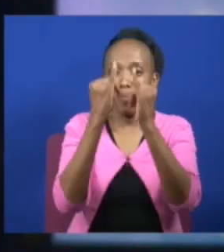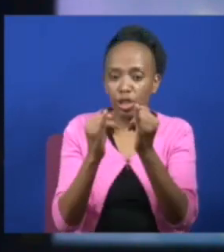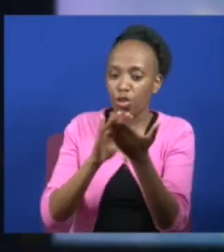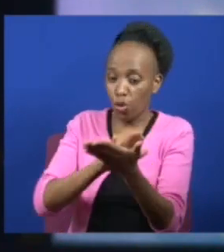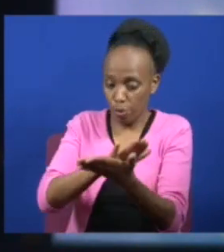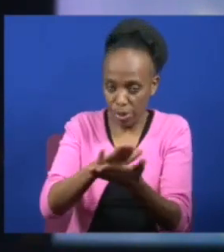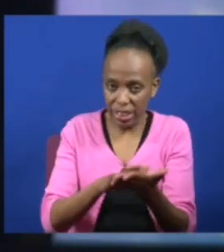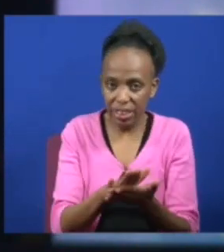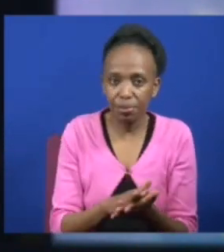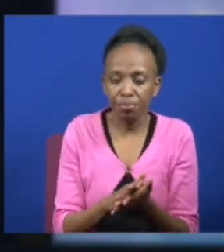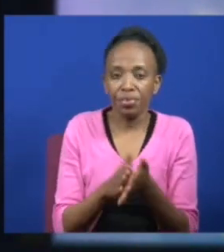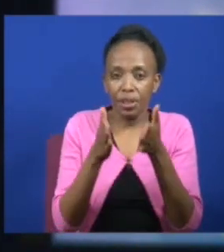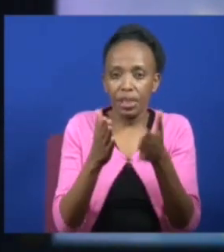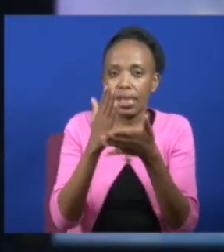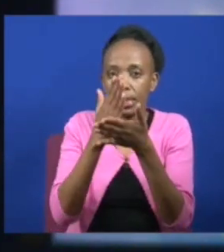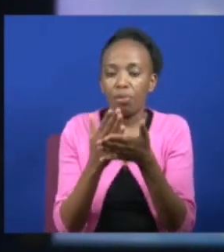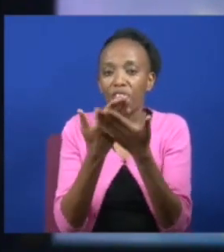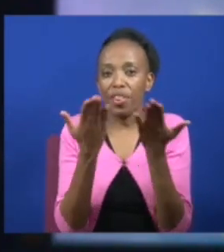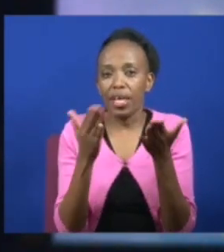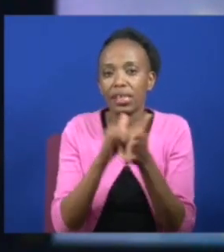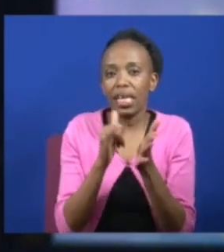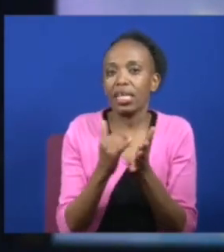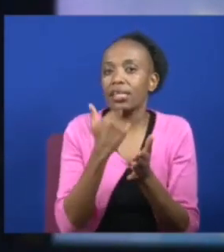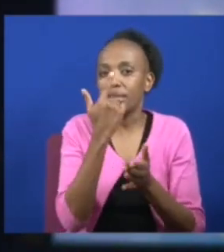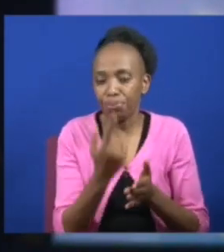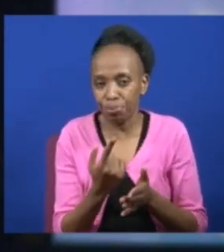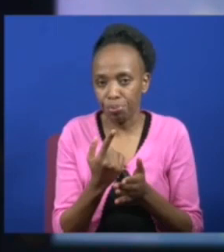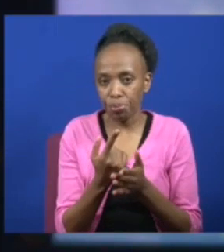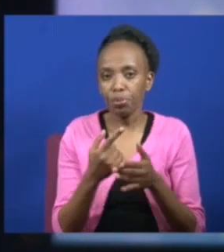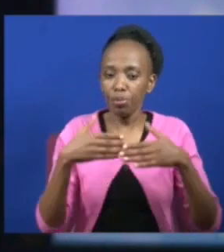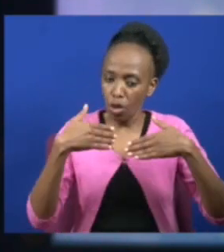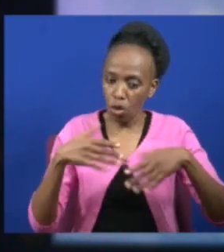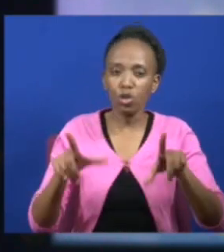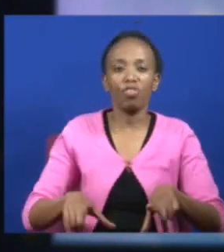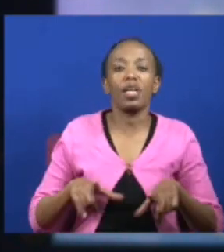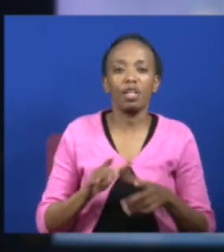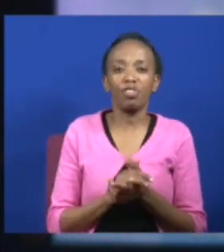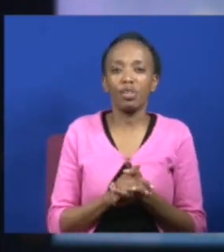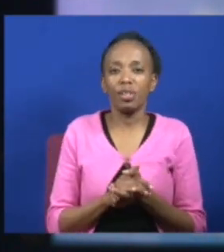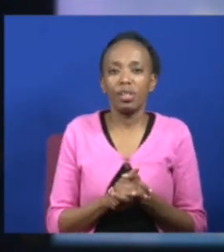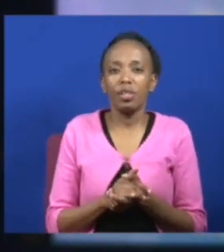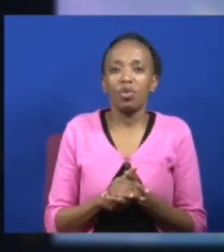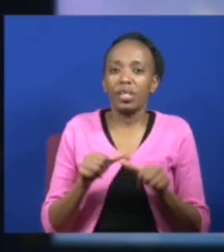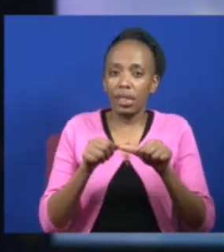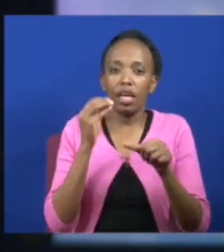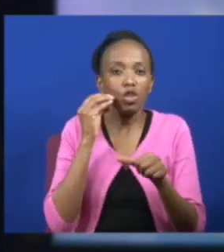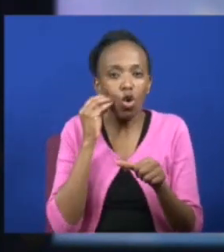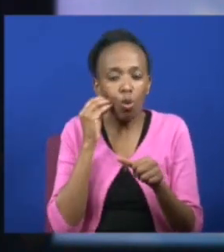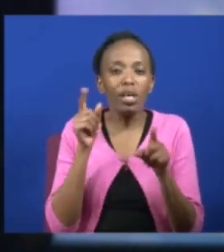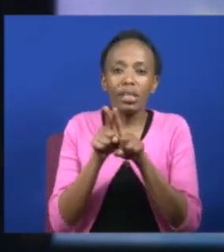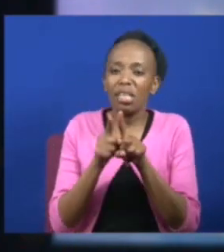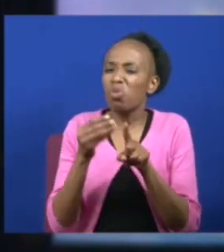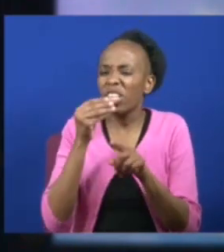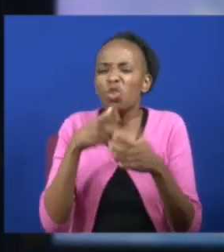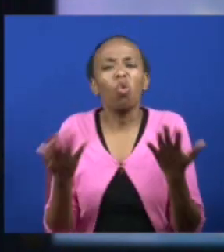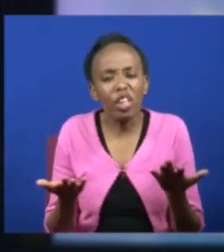the ground. And these are some of the things that they raised. Loss of livelihoods. So we stay at home and we eat